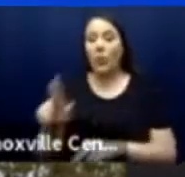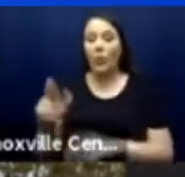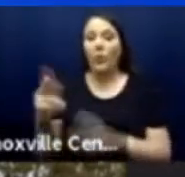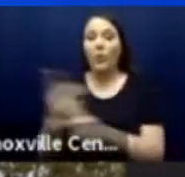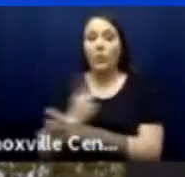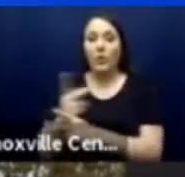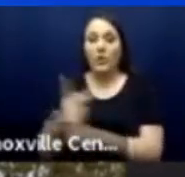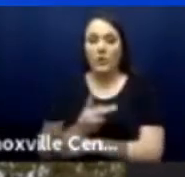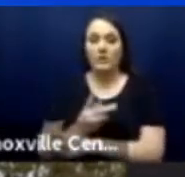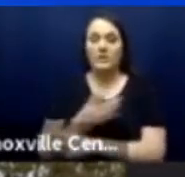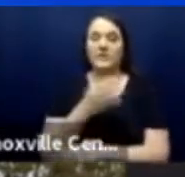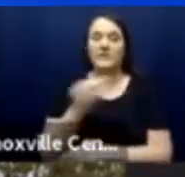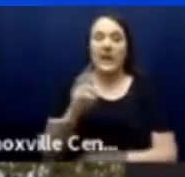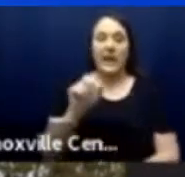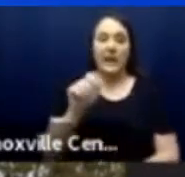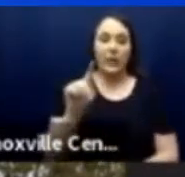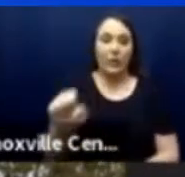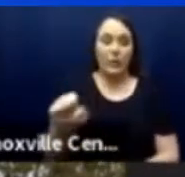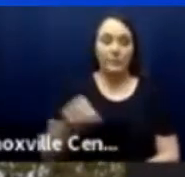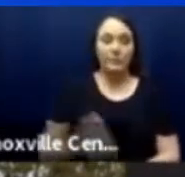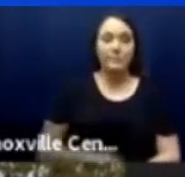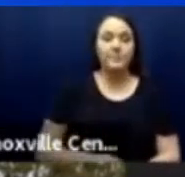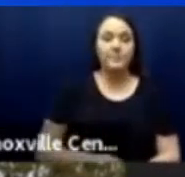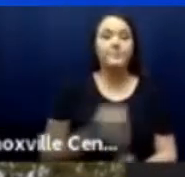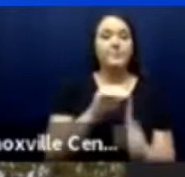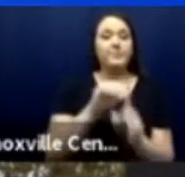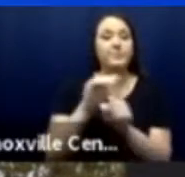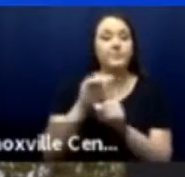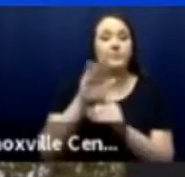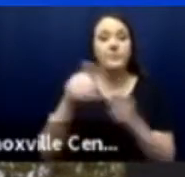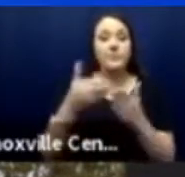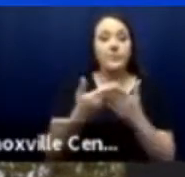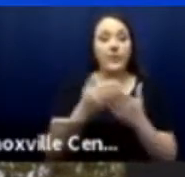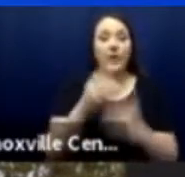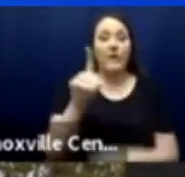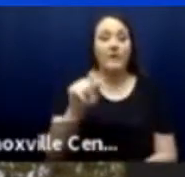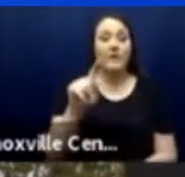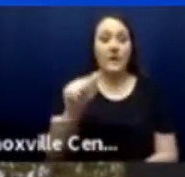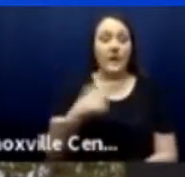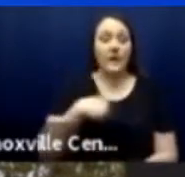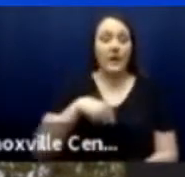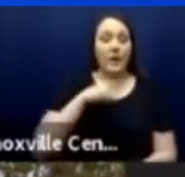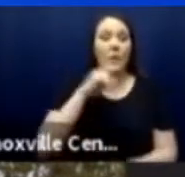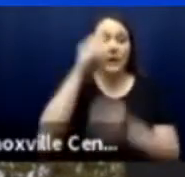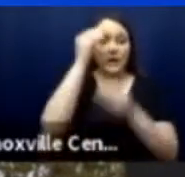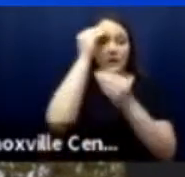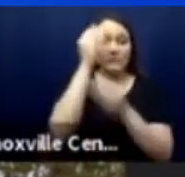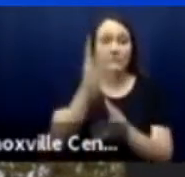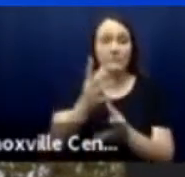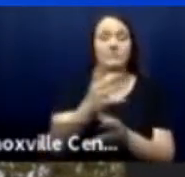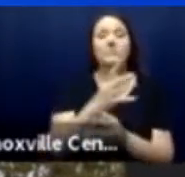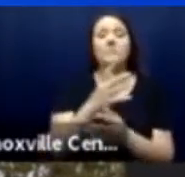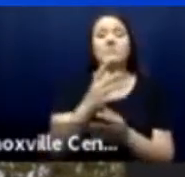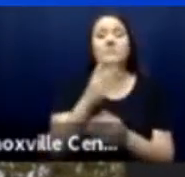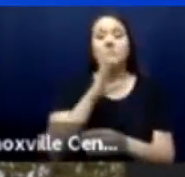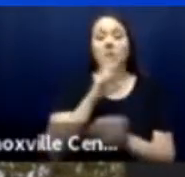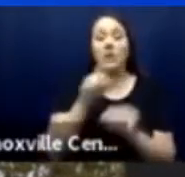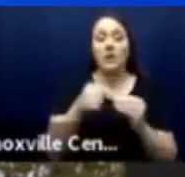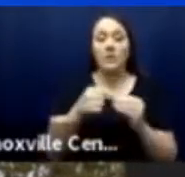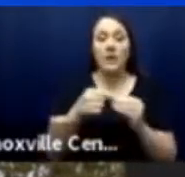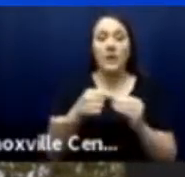worse, and at what rate. As a reminder, all of this data that we are going to talk about on this is